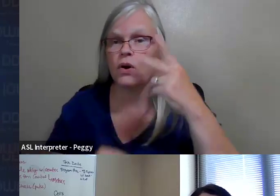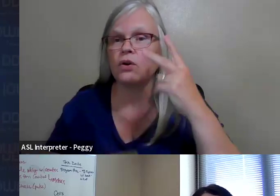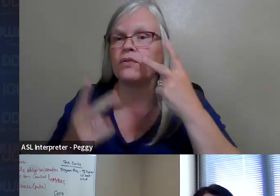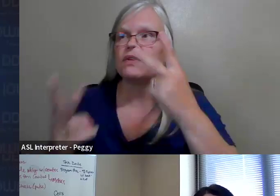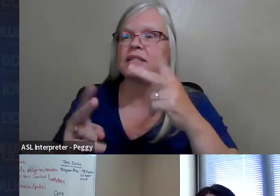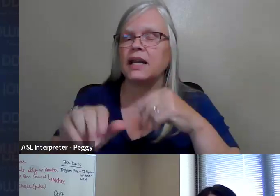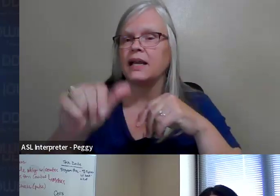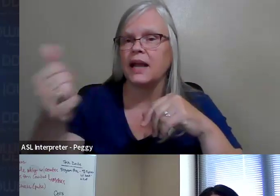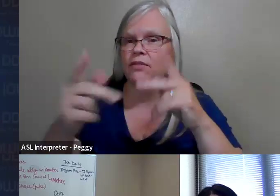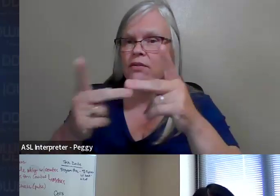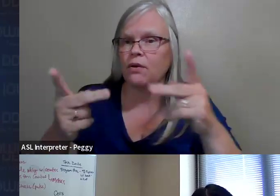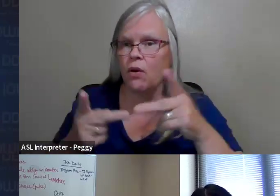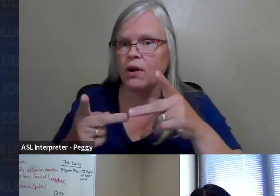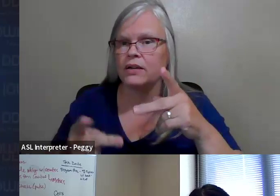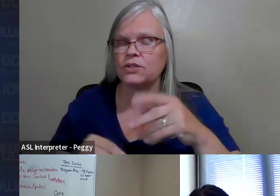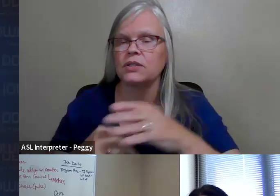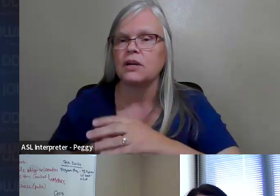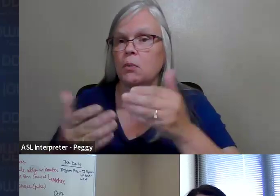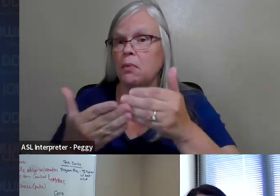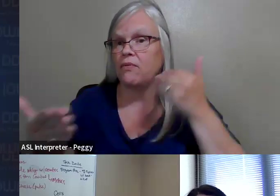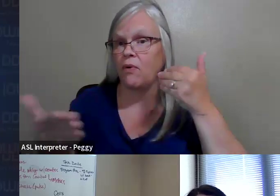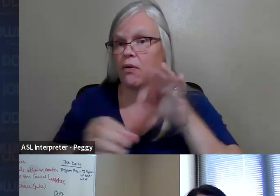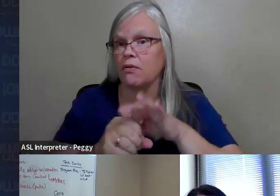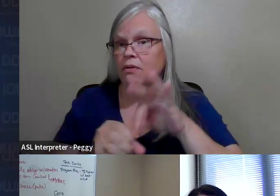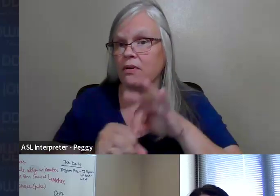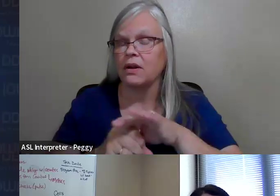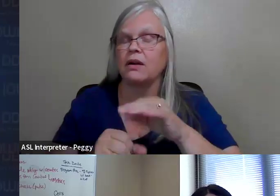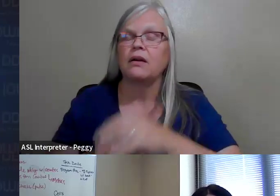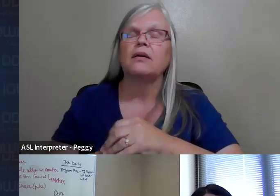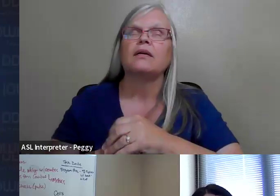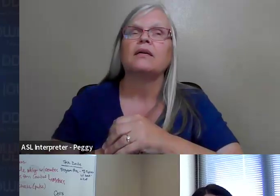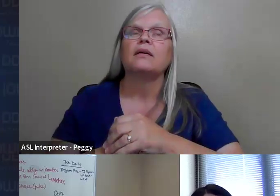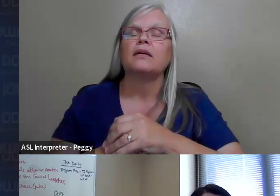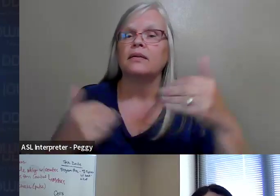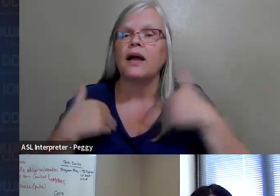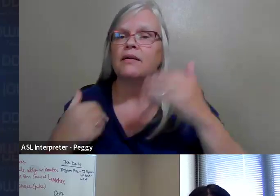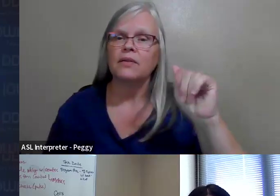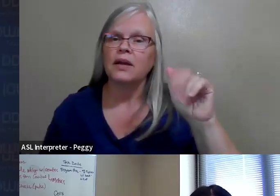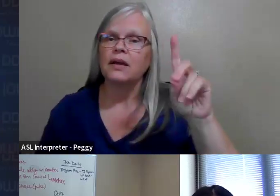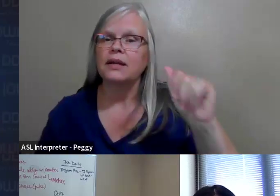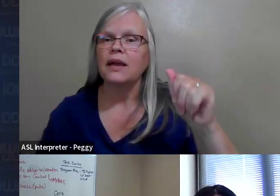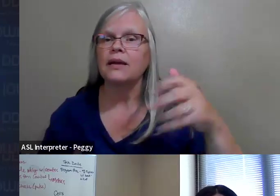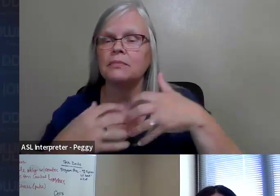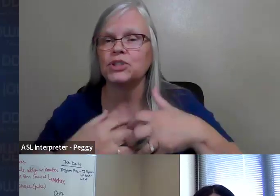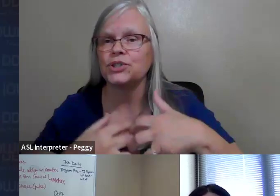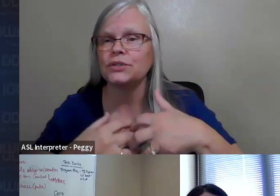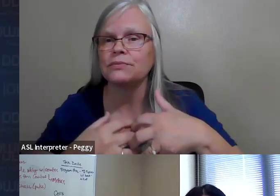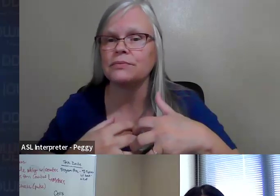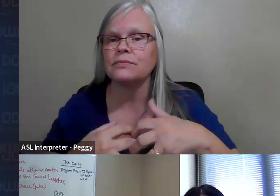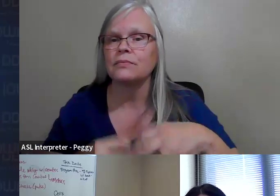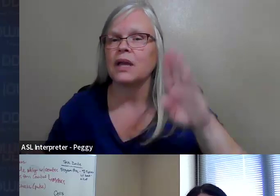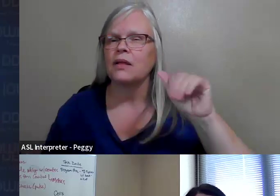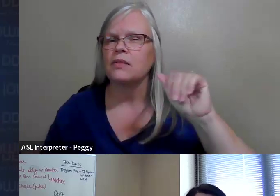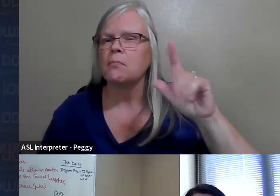location before the election, they will have the ADA machines, so the ballot